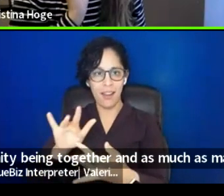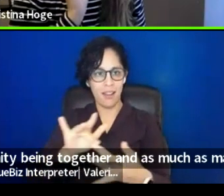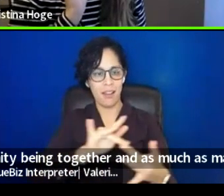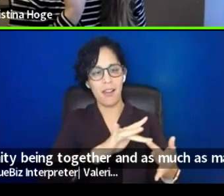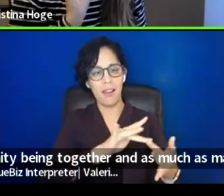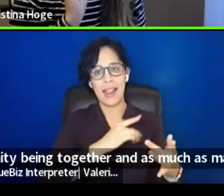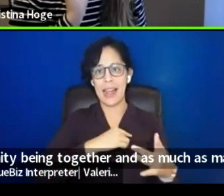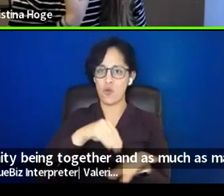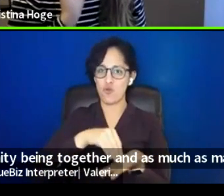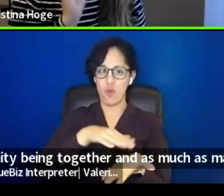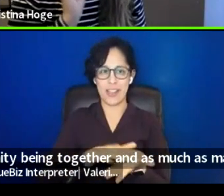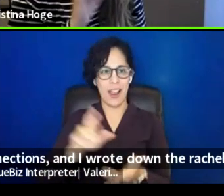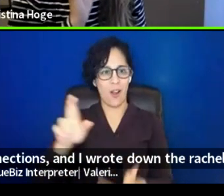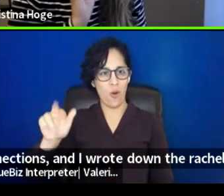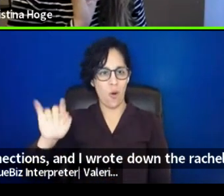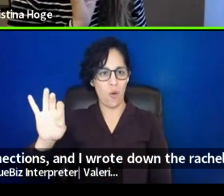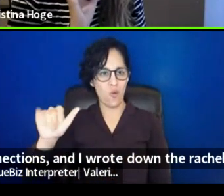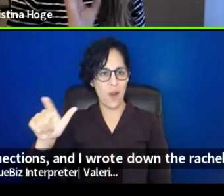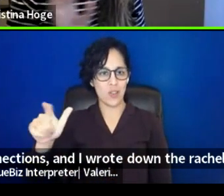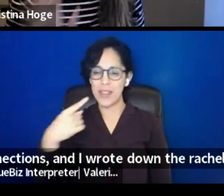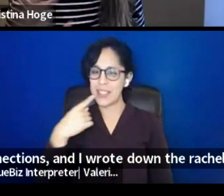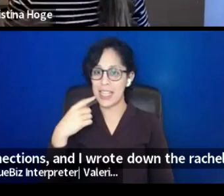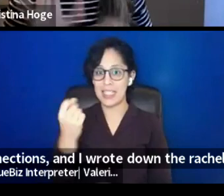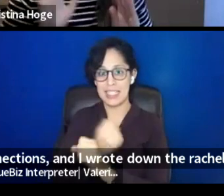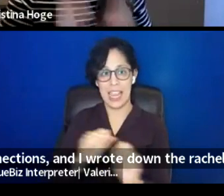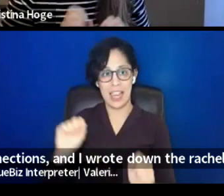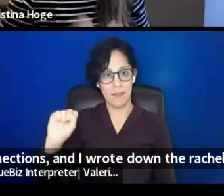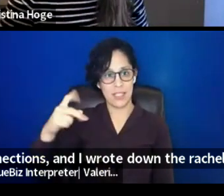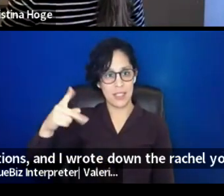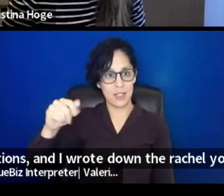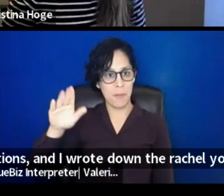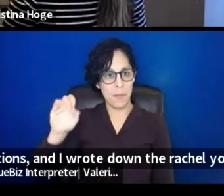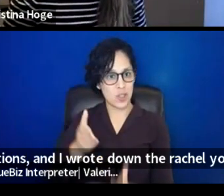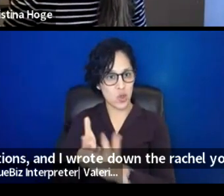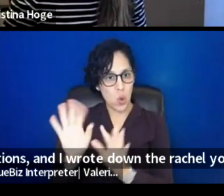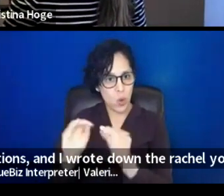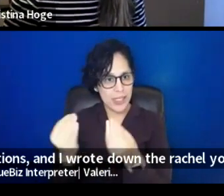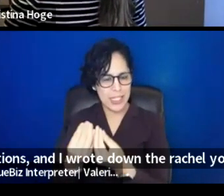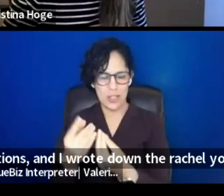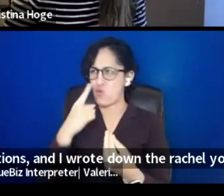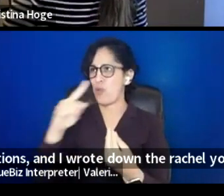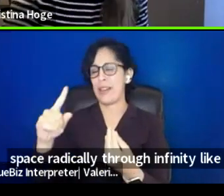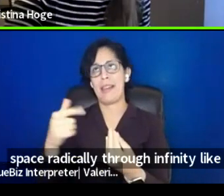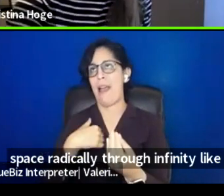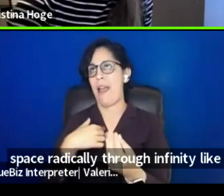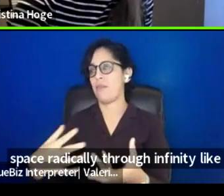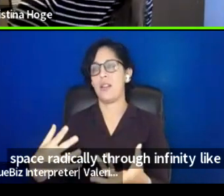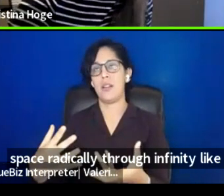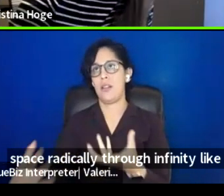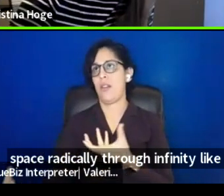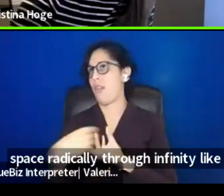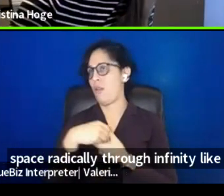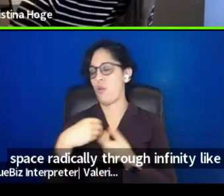the Rachel, your safe space radically through affinity. Like, I'm fully absorbing all of that right now.